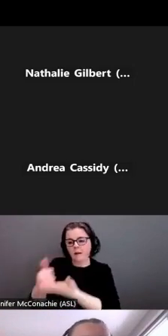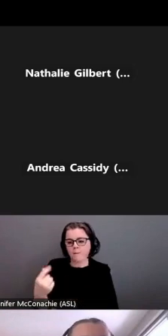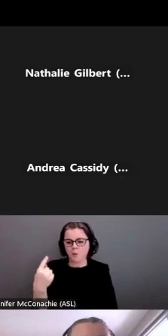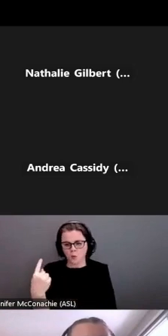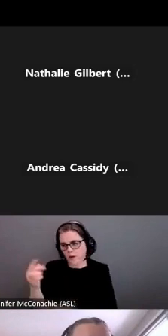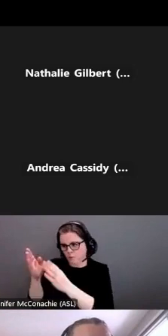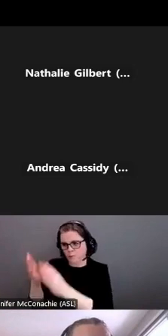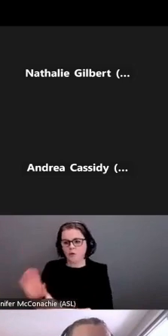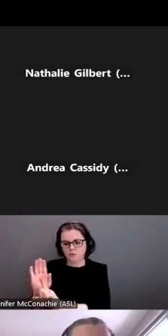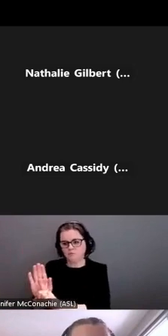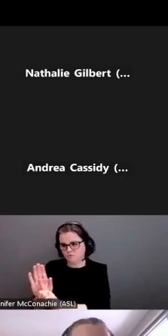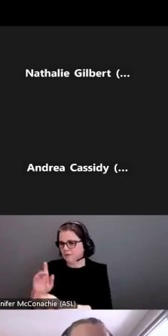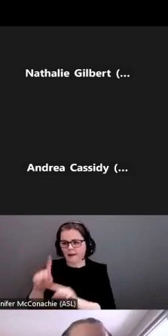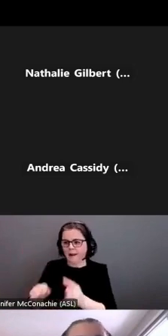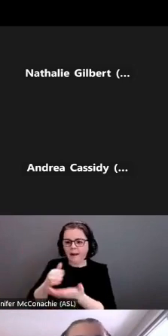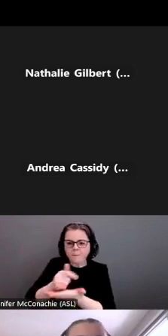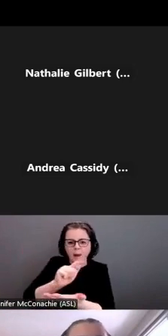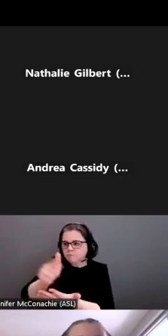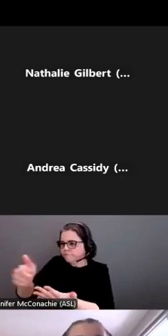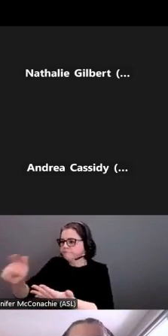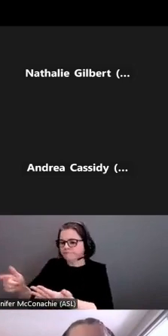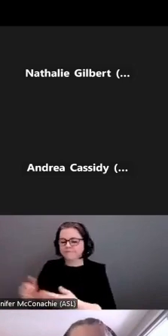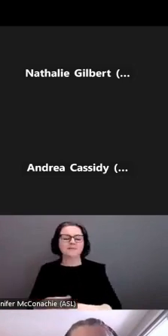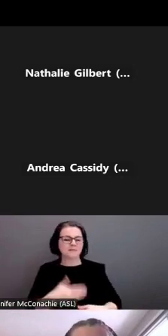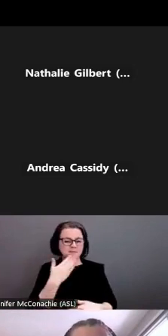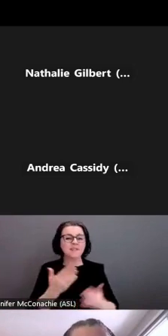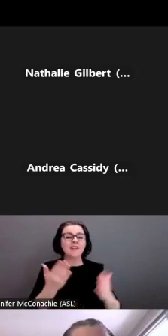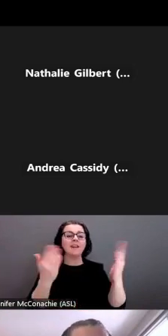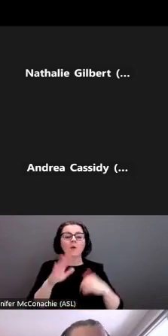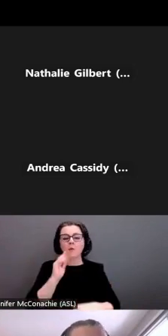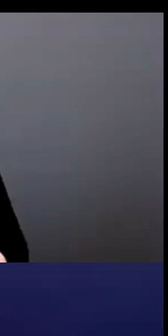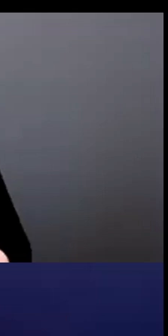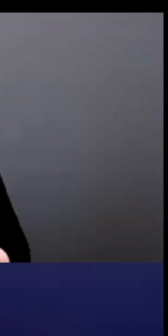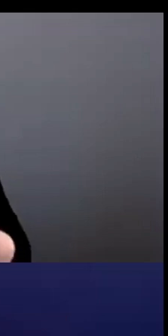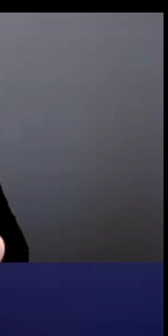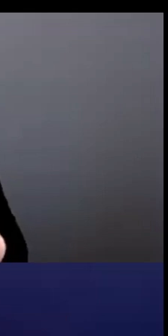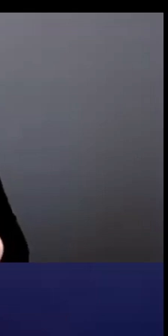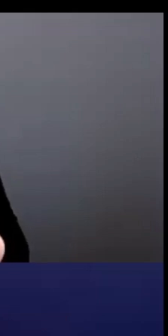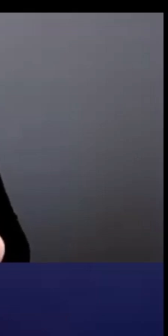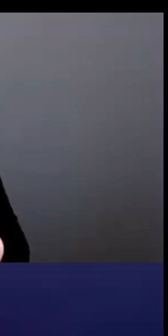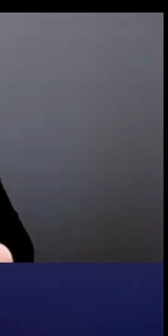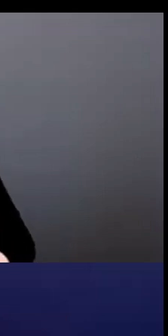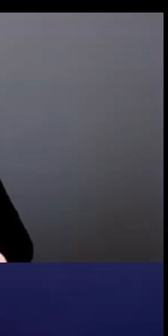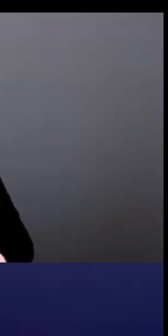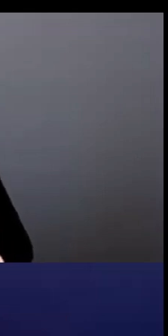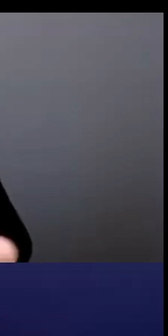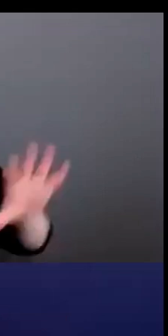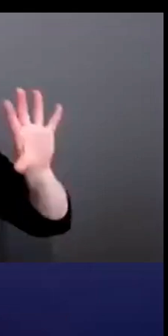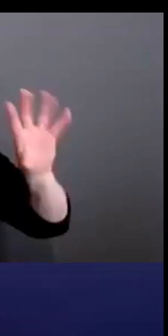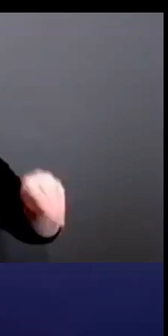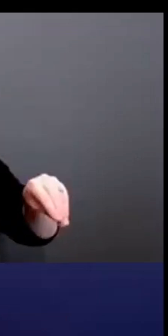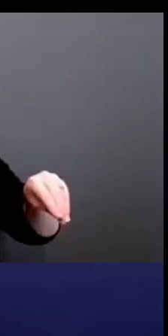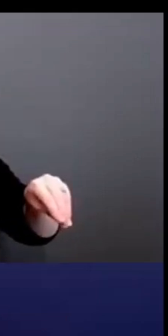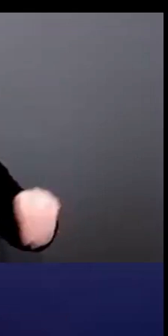So now I'm going to show you this video. We're going to exit out of the PowerPoint presentation so we can view it a little bit bigger